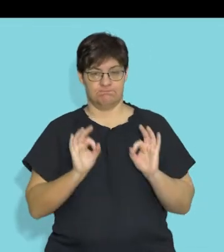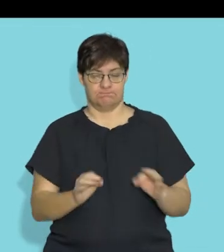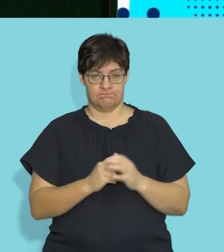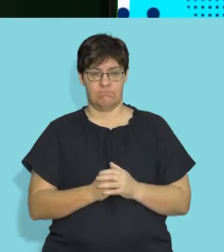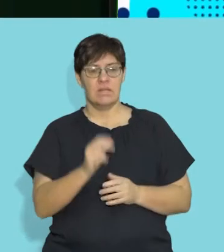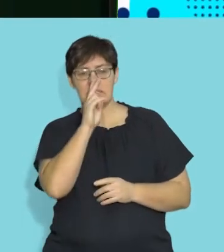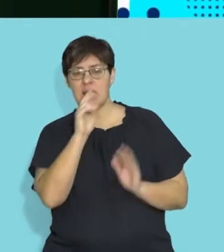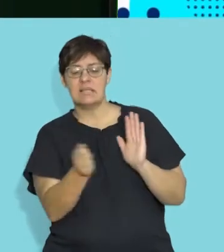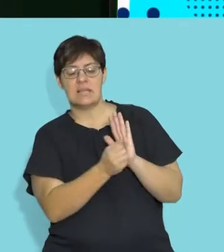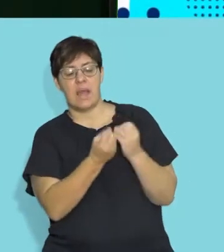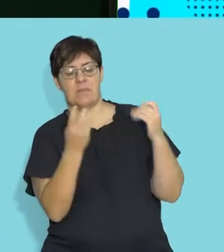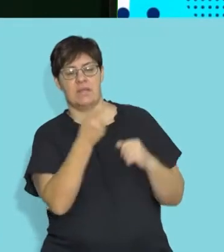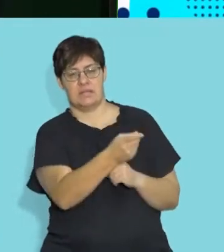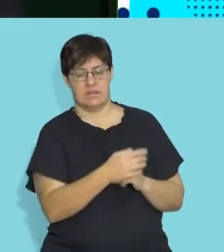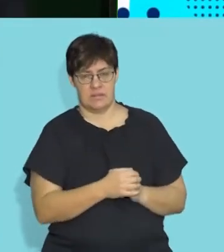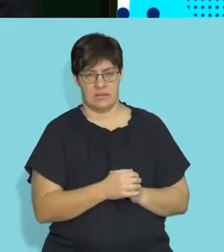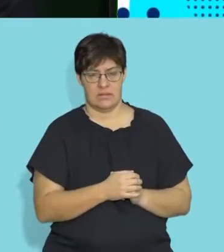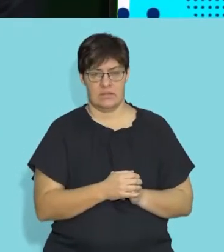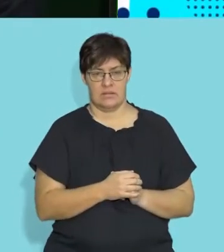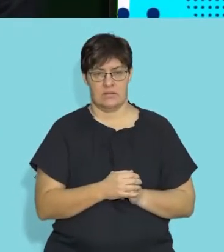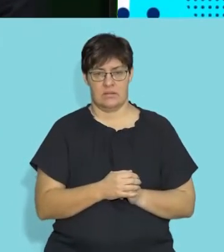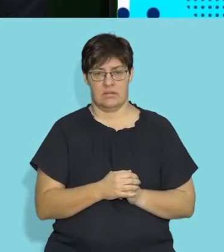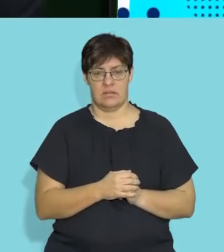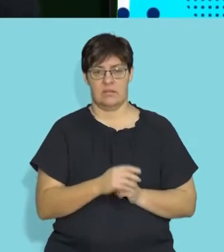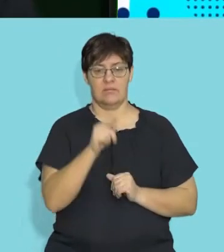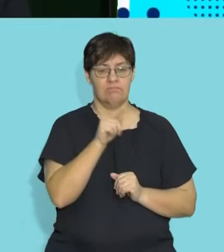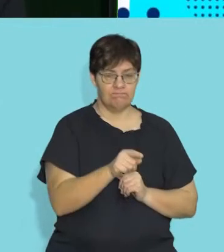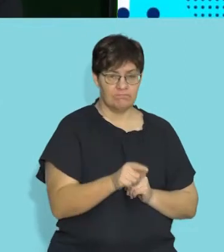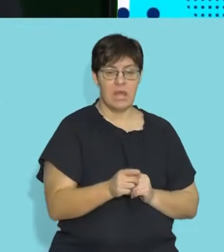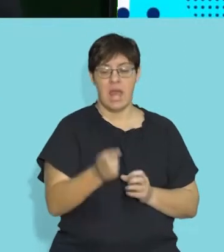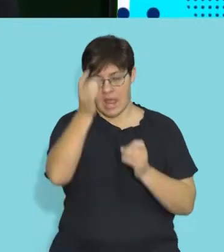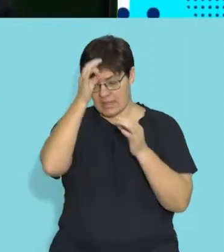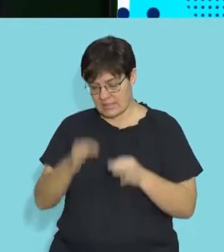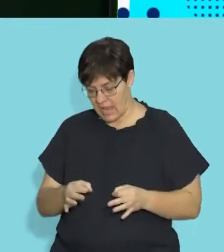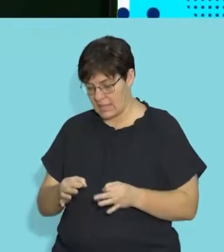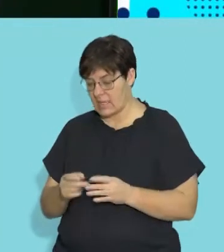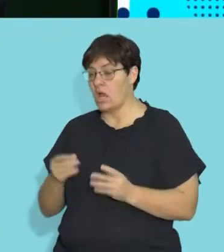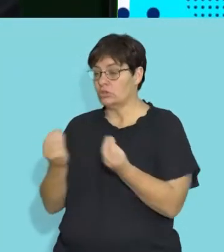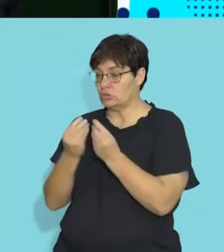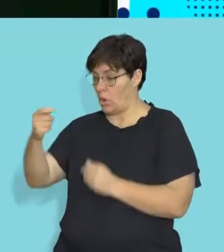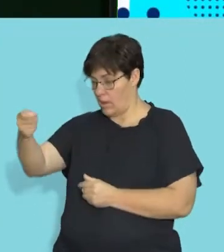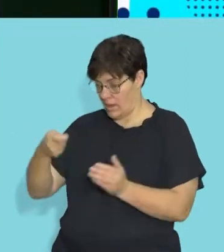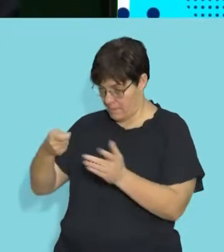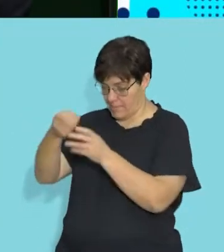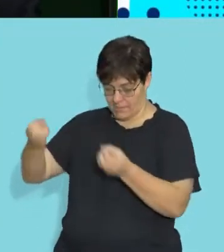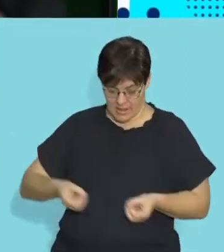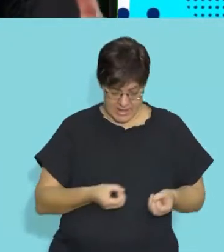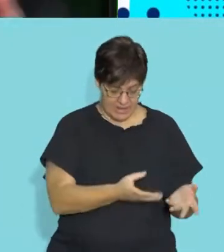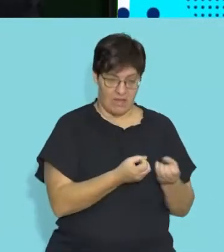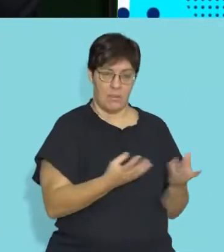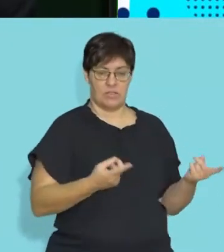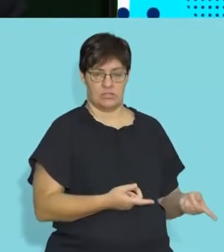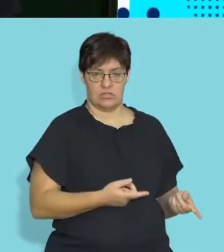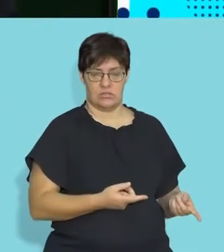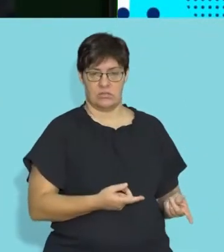obviously, look at the number of units that are being sold. That will then determine how much stock must be